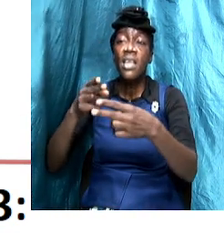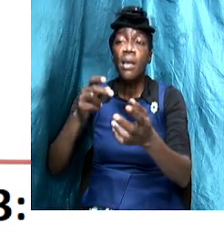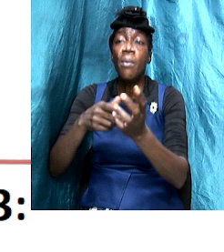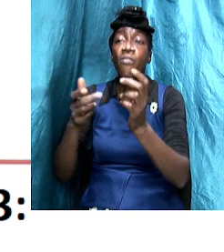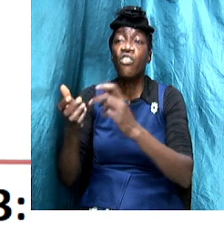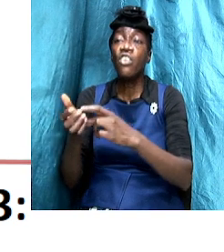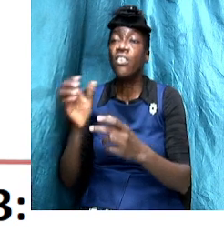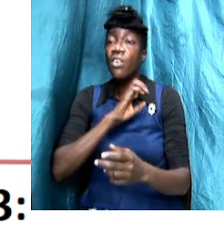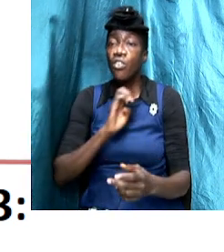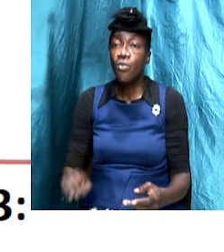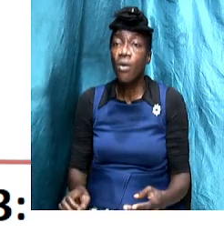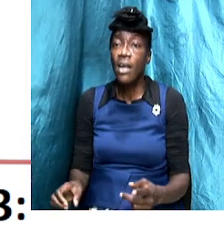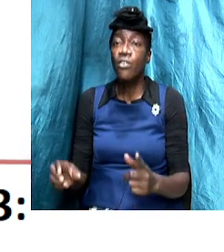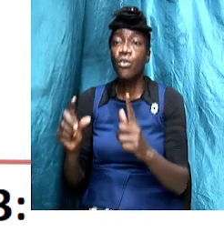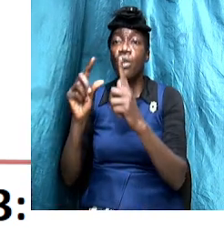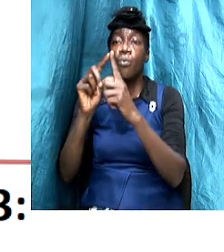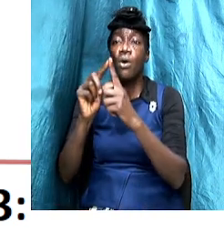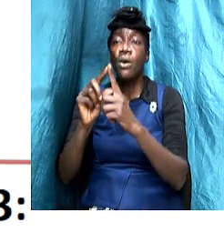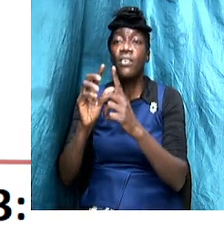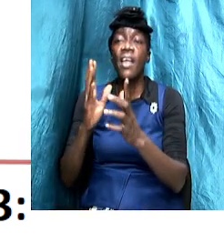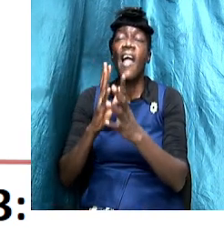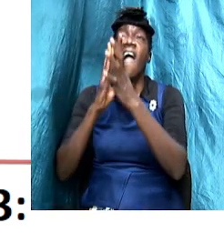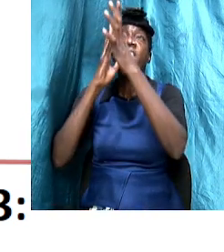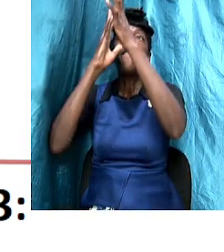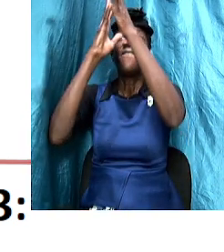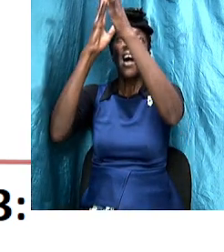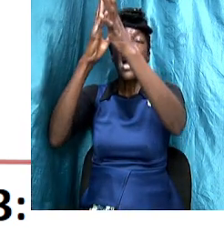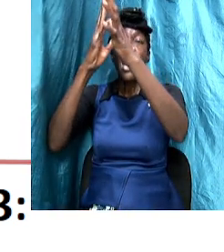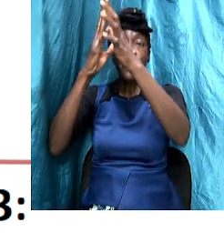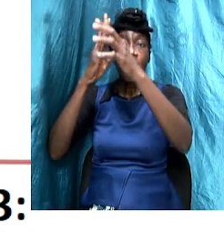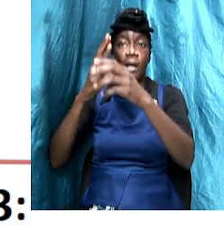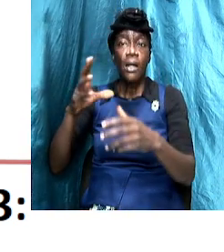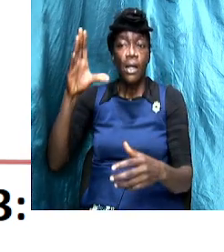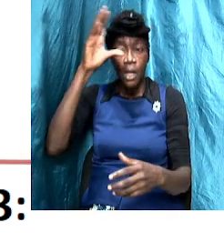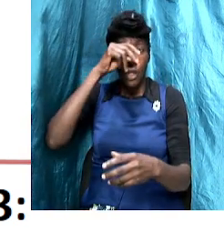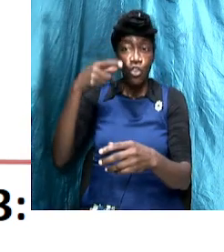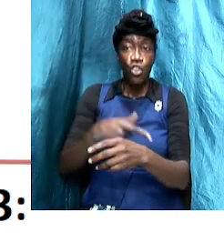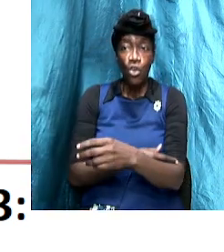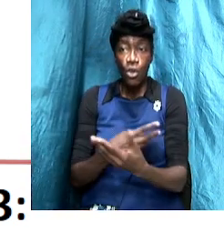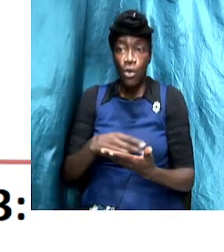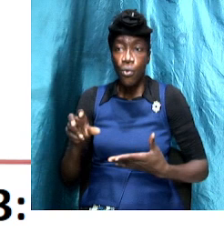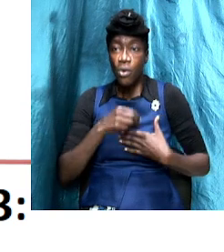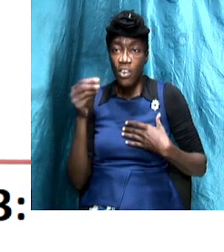Father, Son, and Holy Ghost by the Catholic Church in the second century.